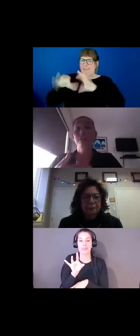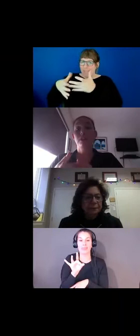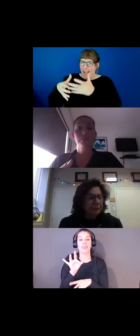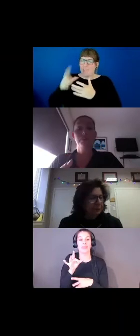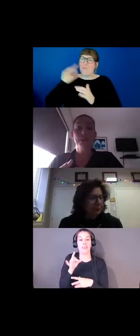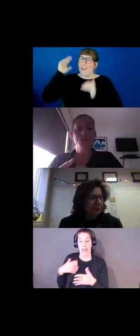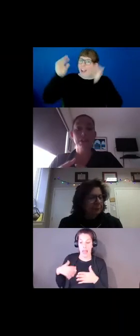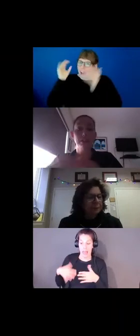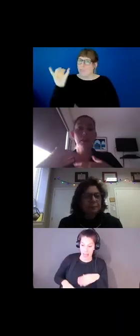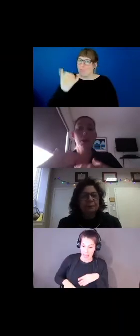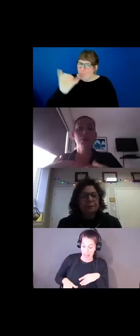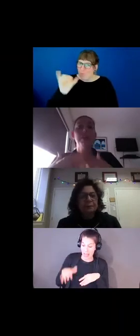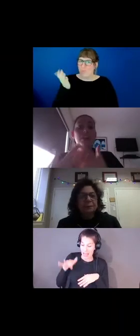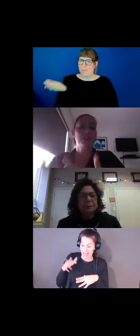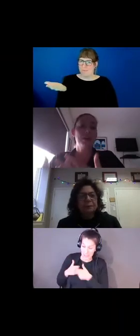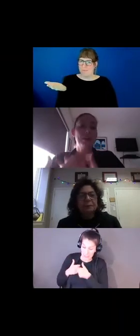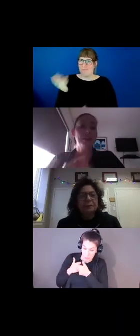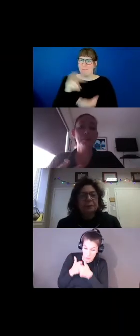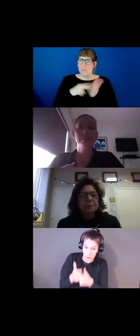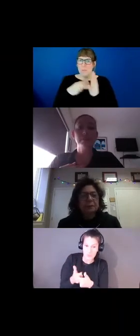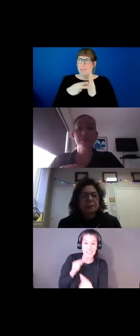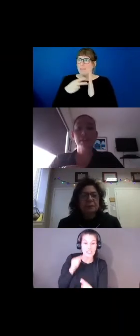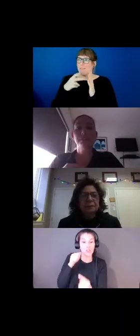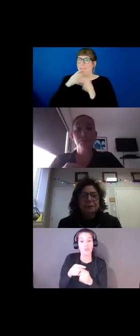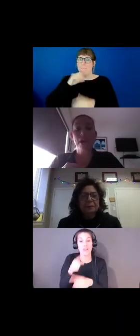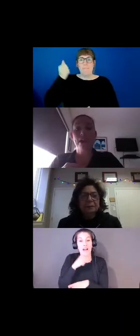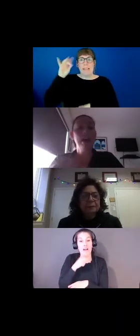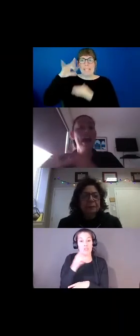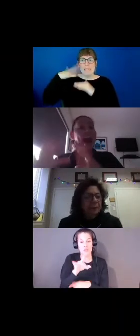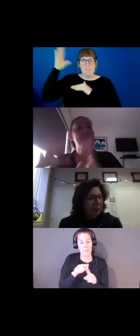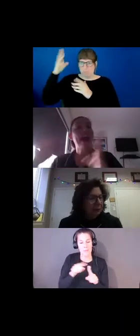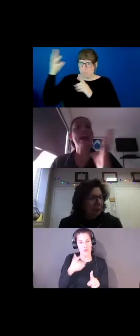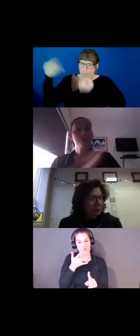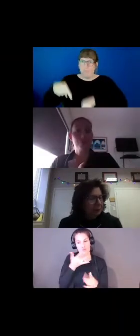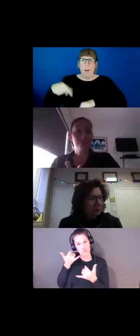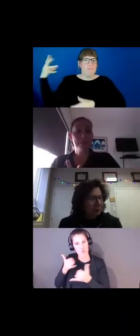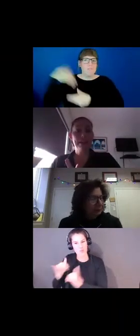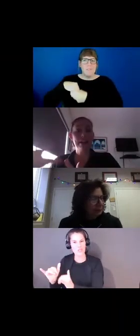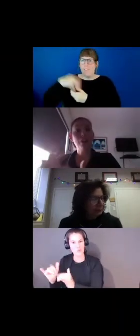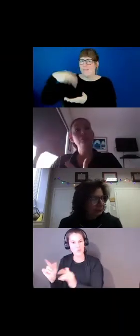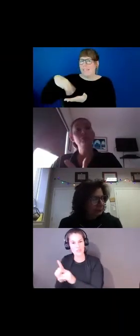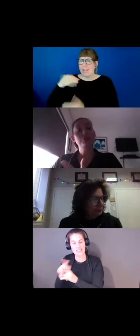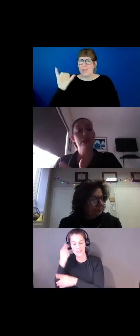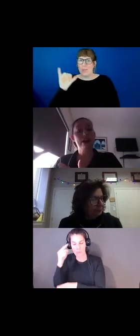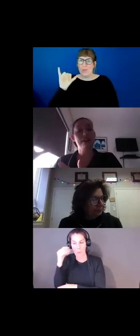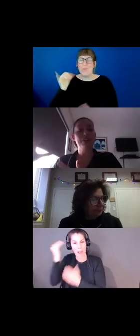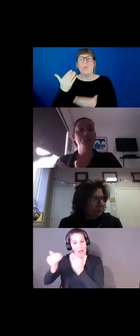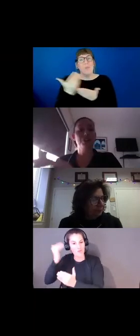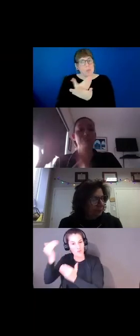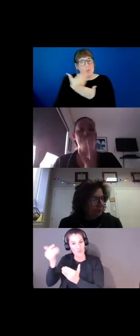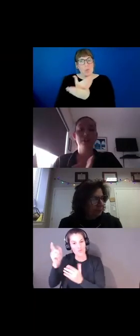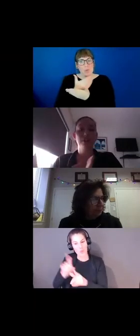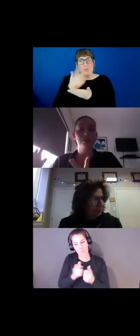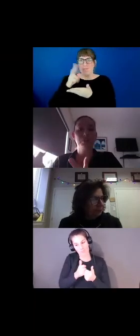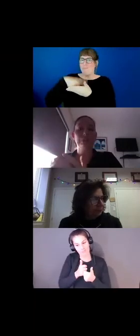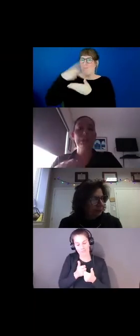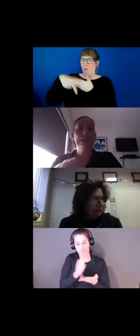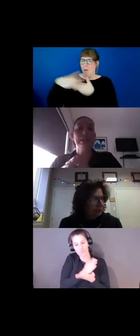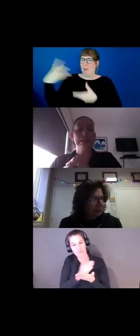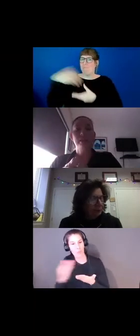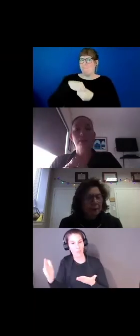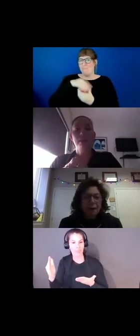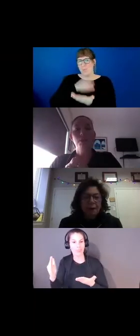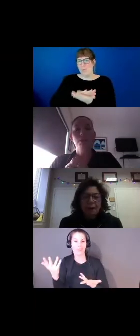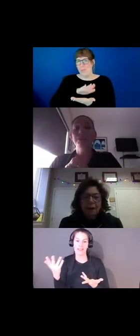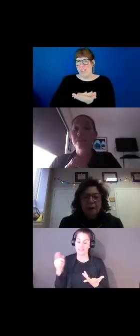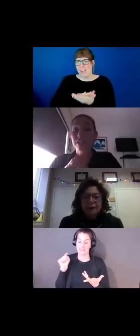for adults with special needs where they could come and express themselves as well. And that has sort of been a new venture within our school that